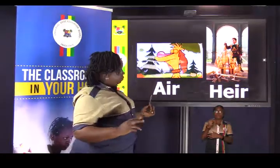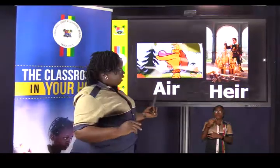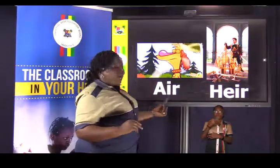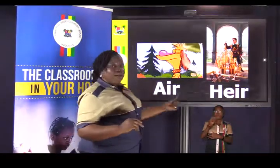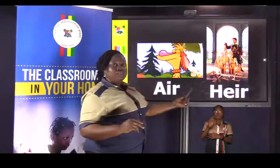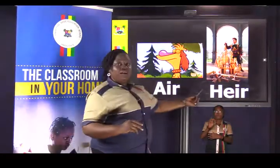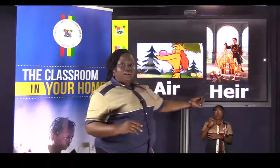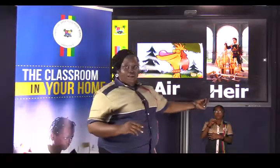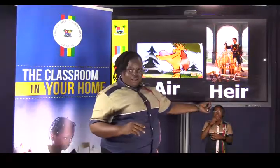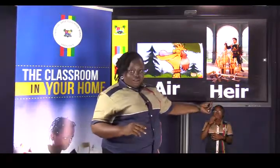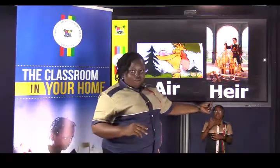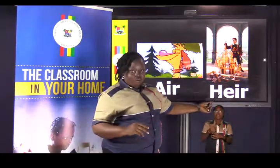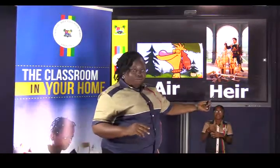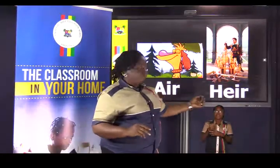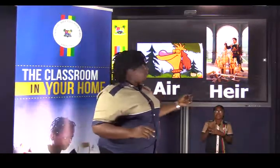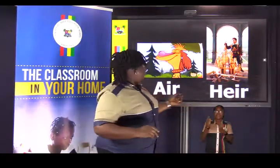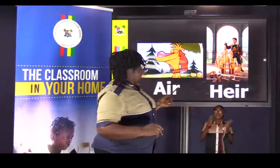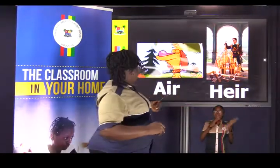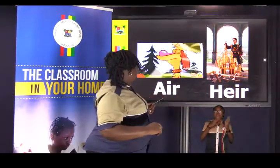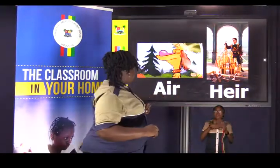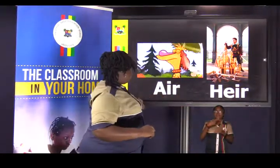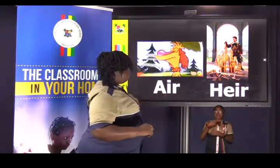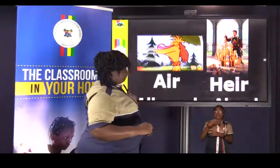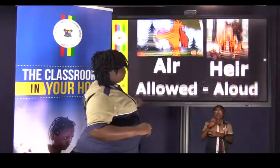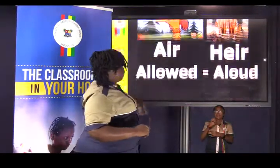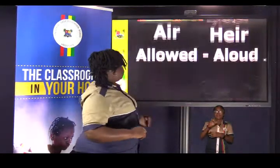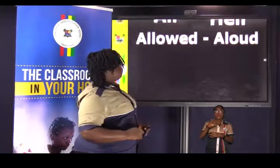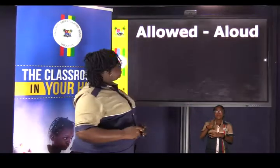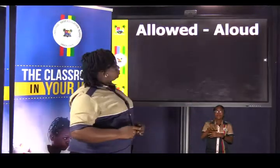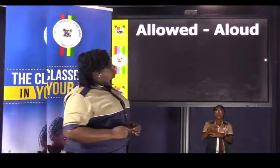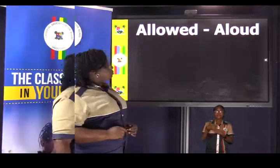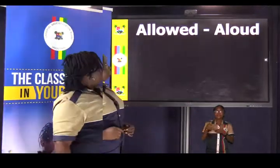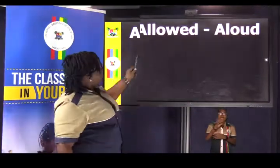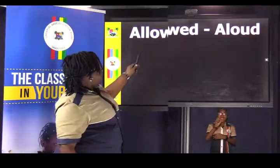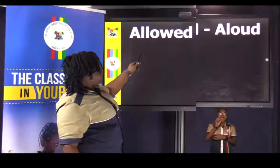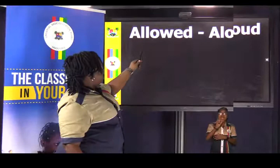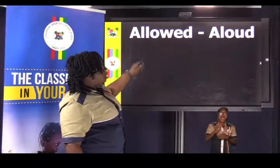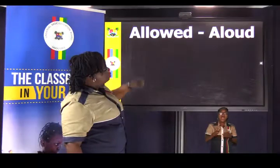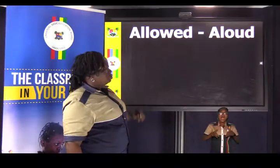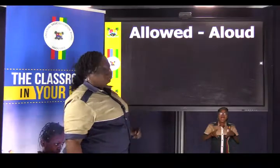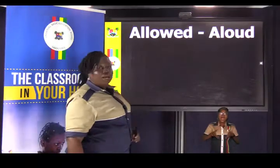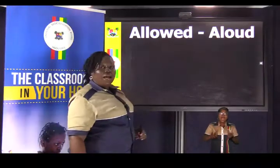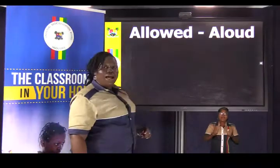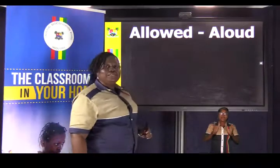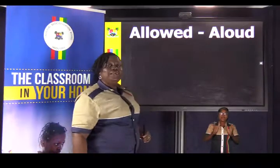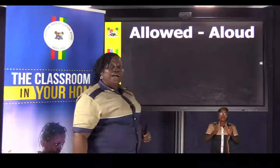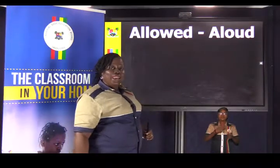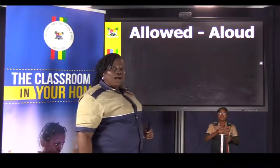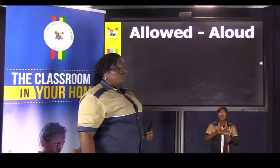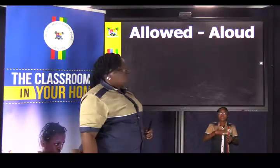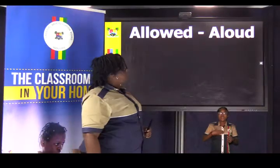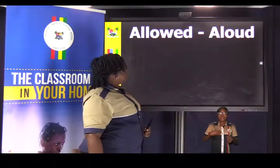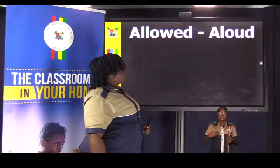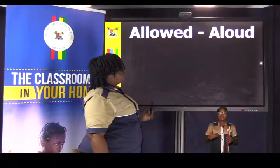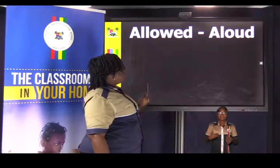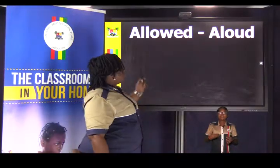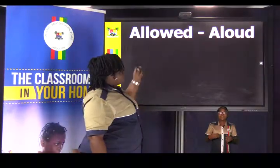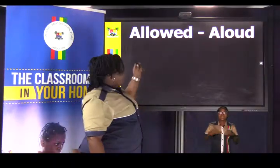heir and hair. Let's move on. Allowed and